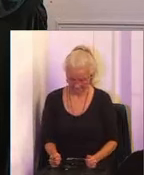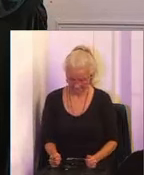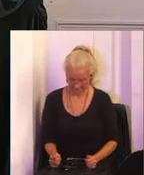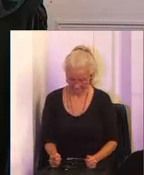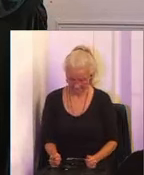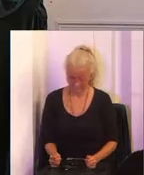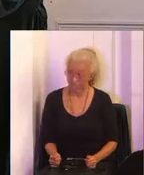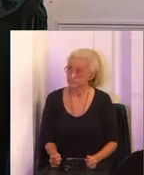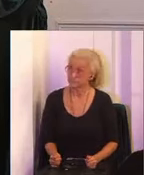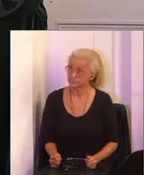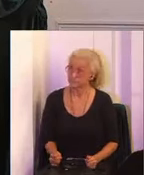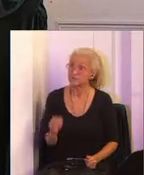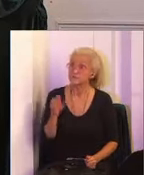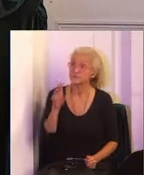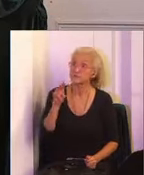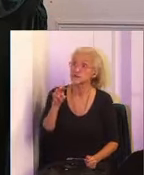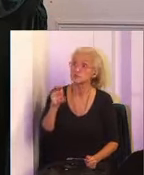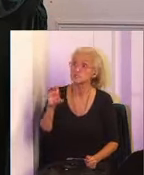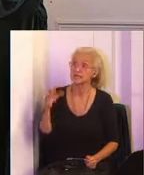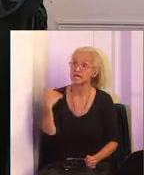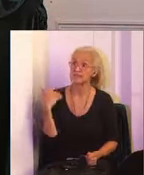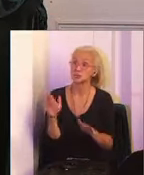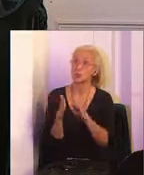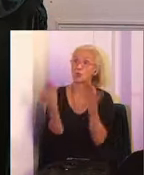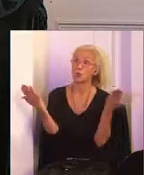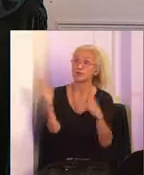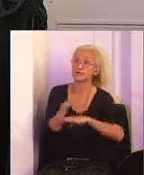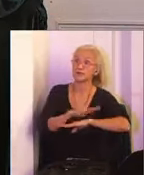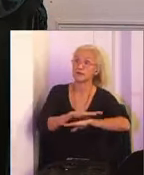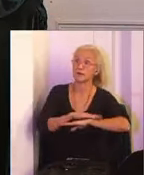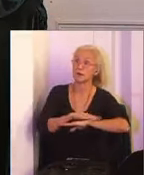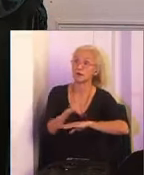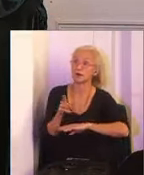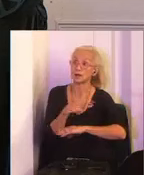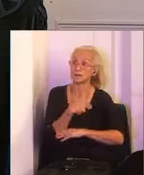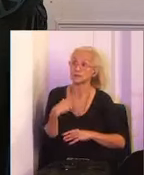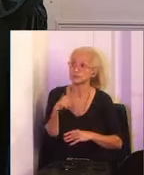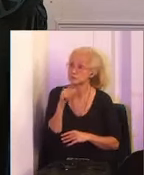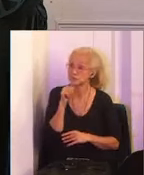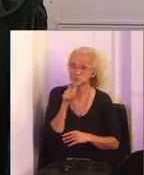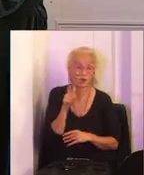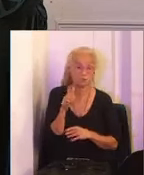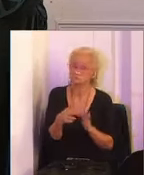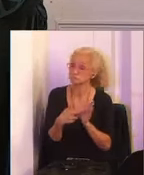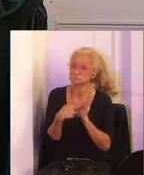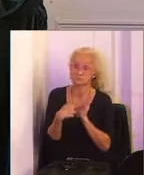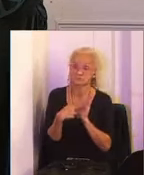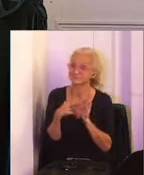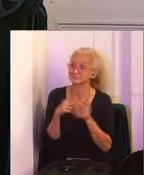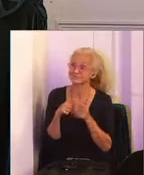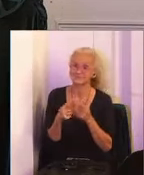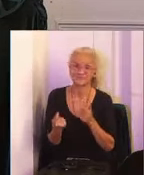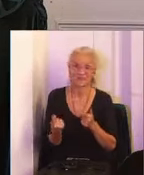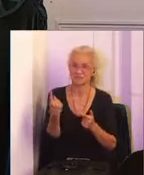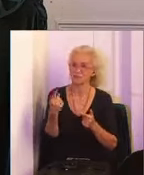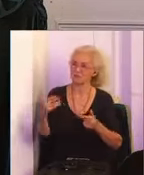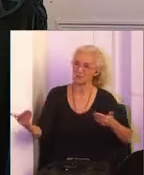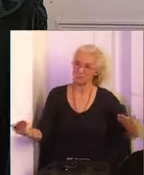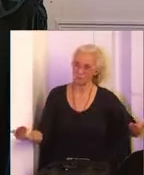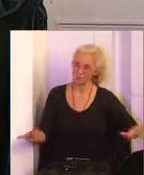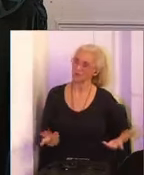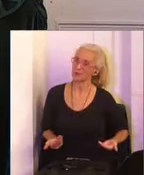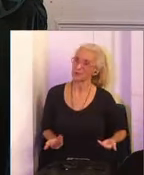In MCC, we have an open table. Membership is not required, and everyone is welcome.